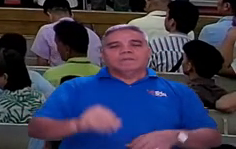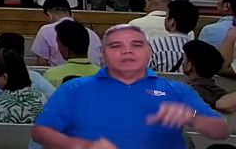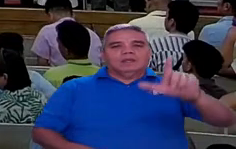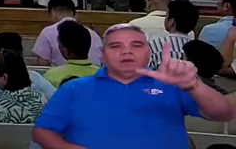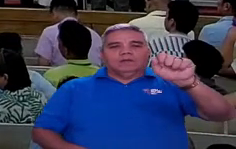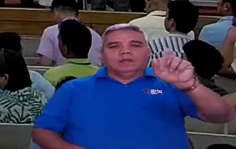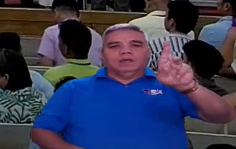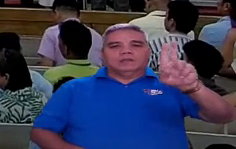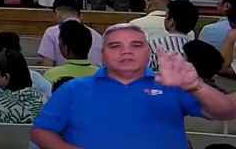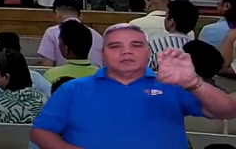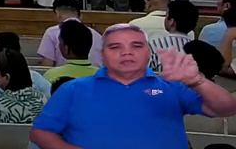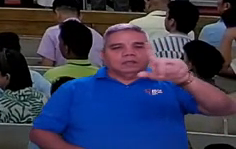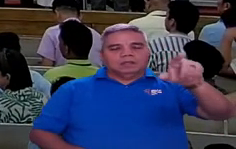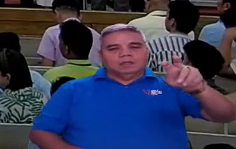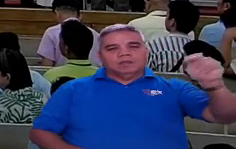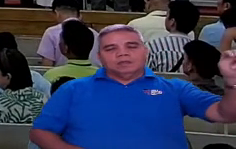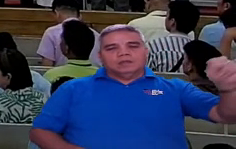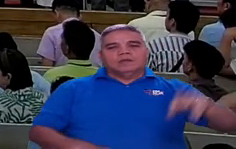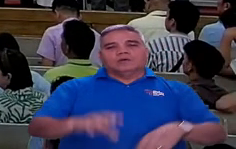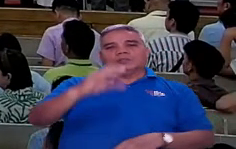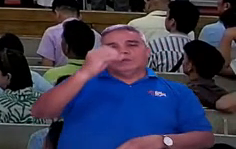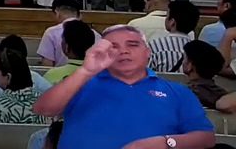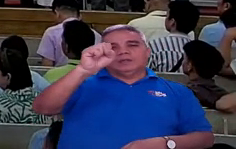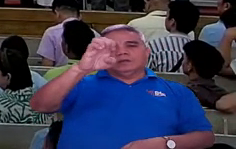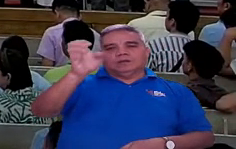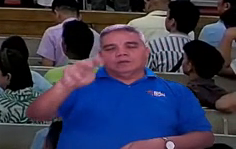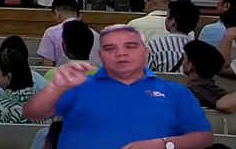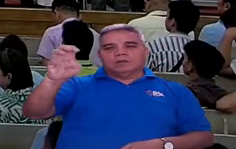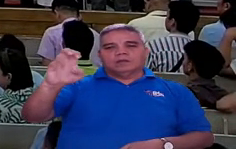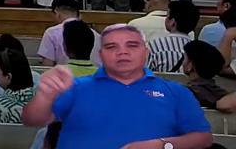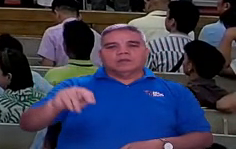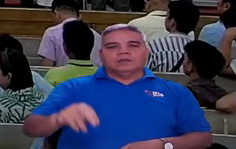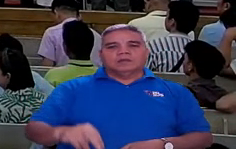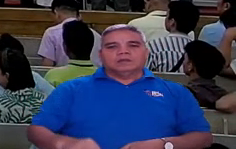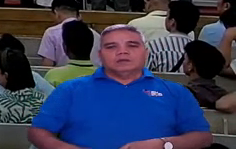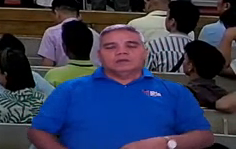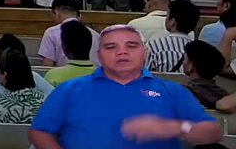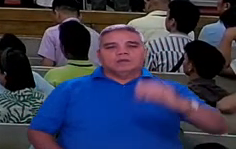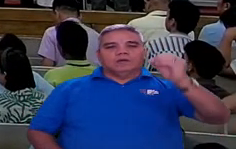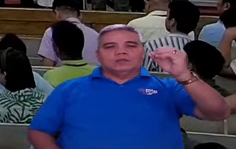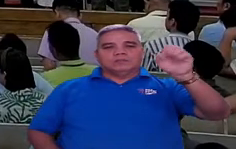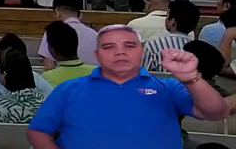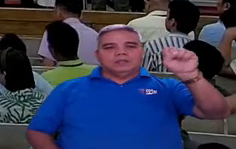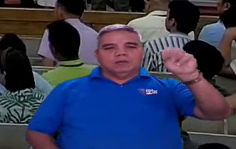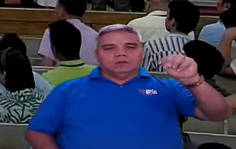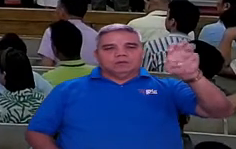Nimrod Laurejas, Pastor and Mrs. Esmenyo Magbalita. Kinsa man yung Esmenyo